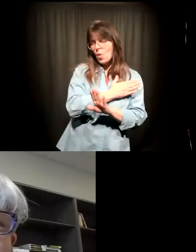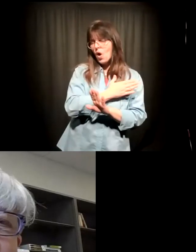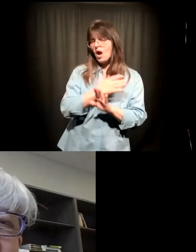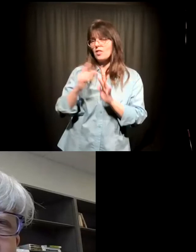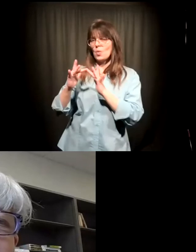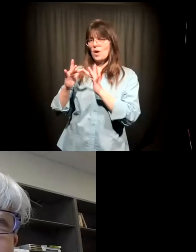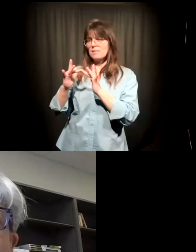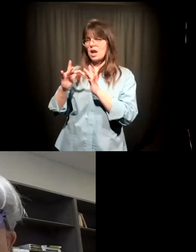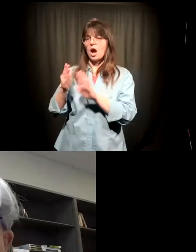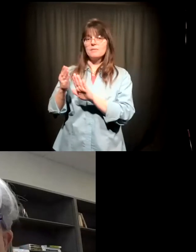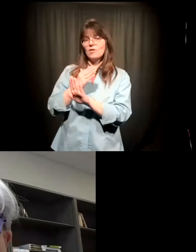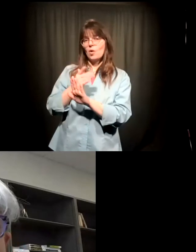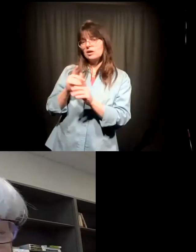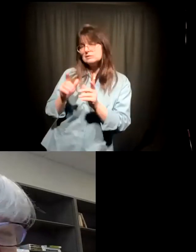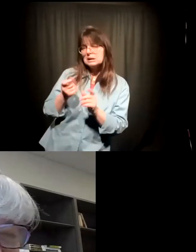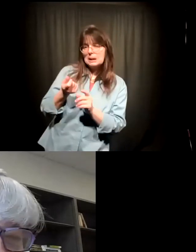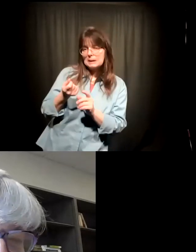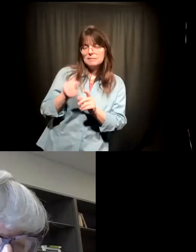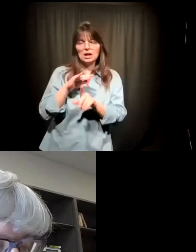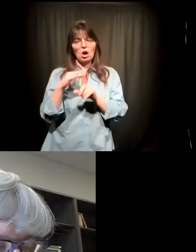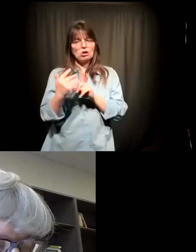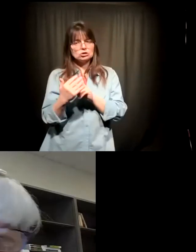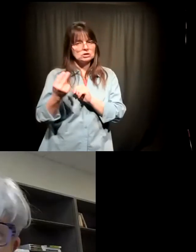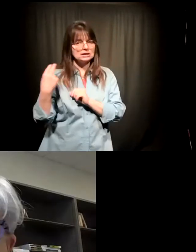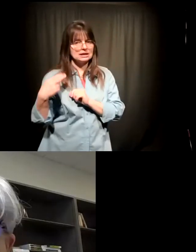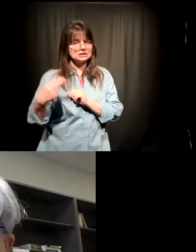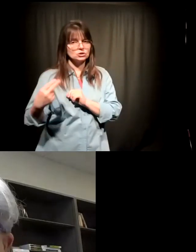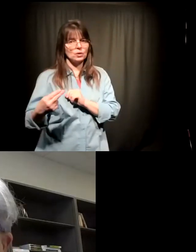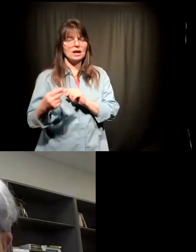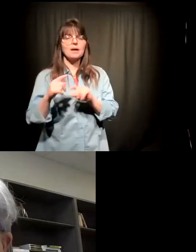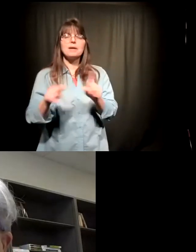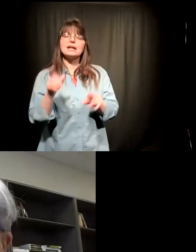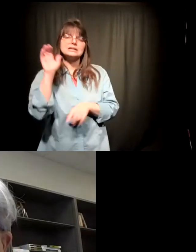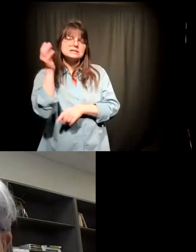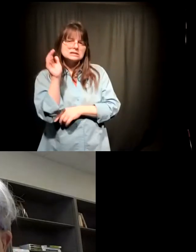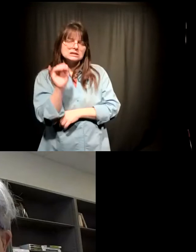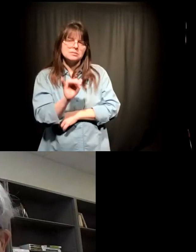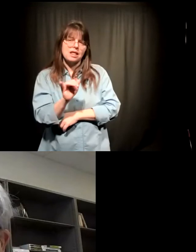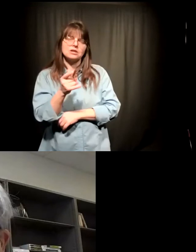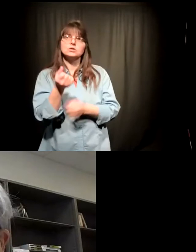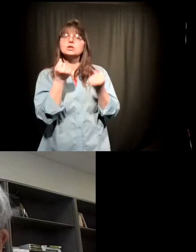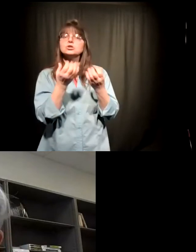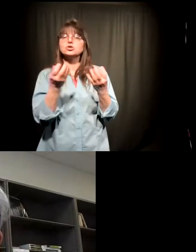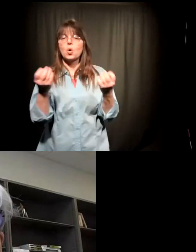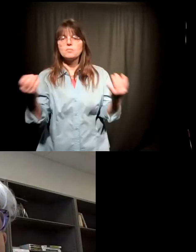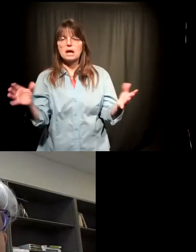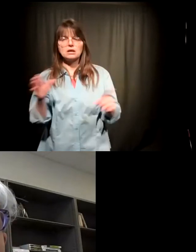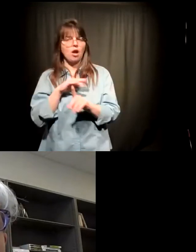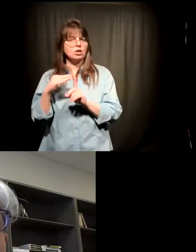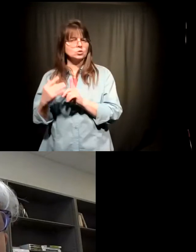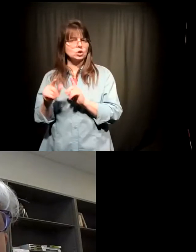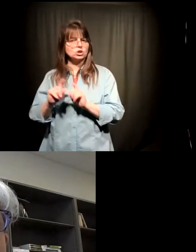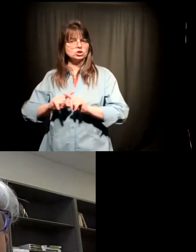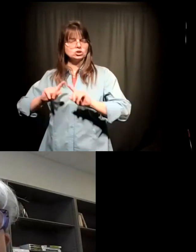and integrate into what is really a history book. I do touch upon it later in the book and